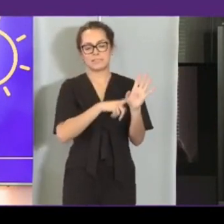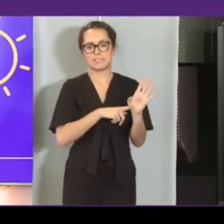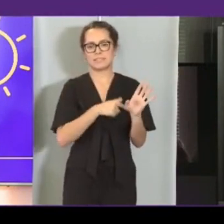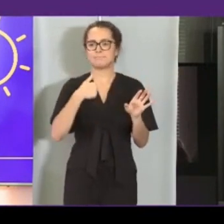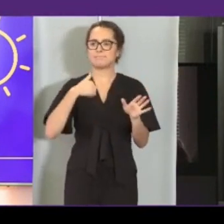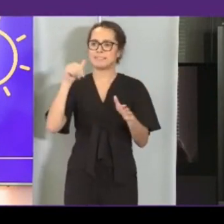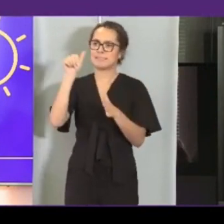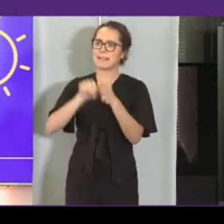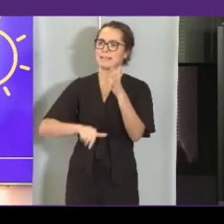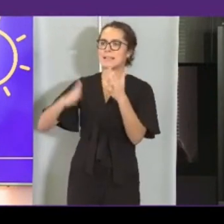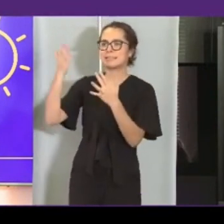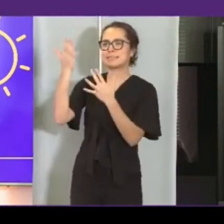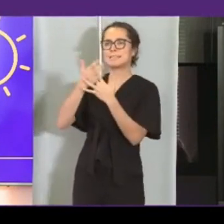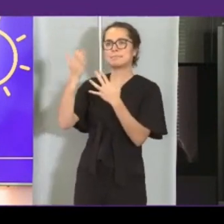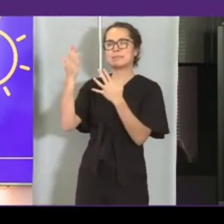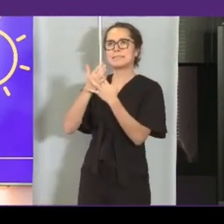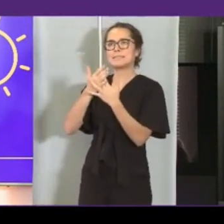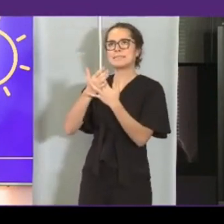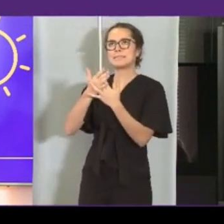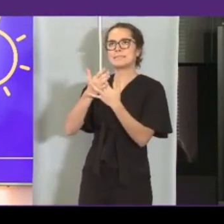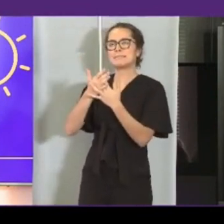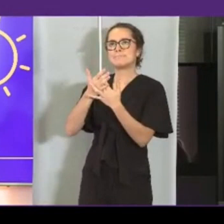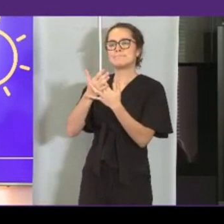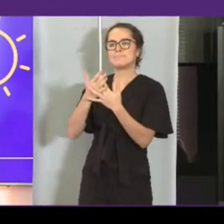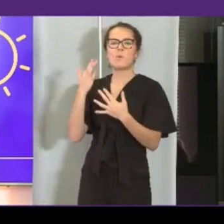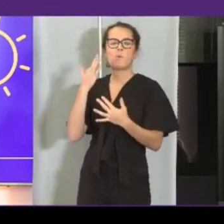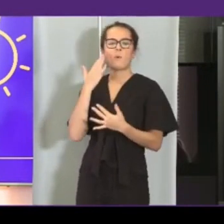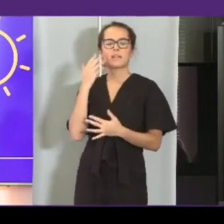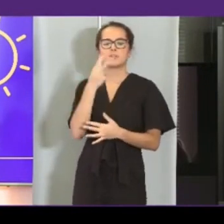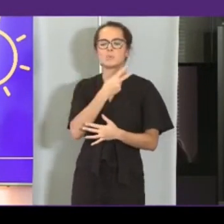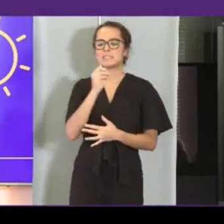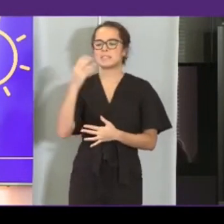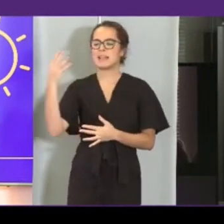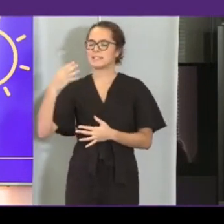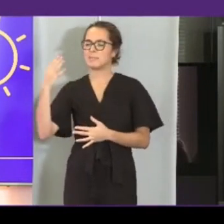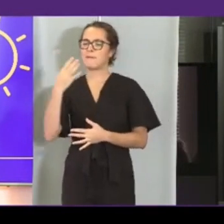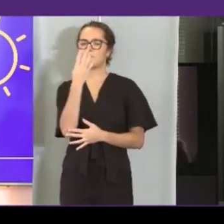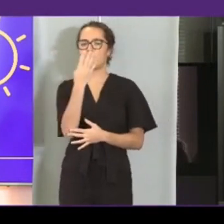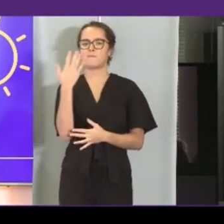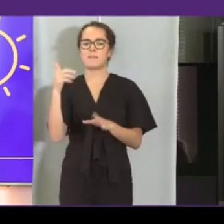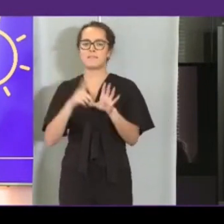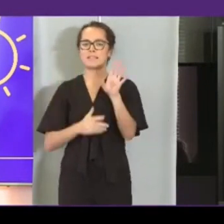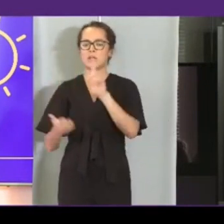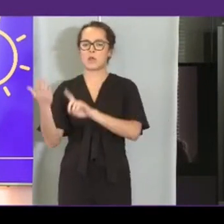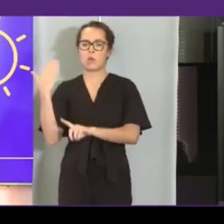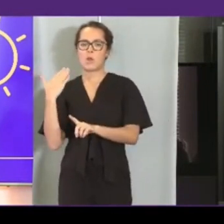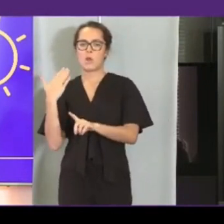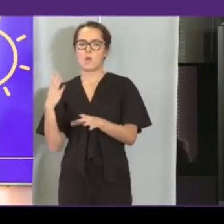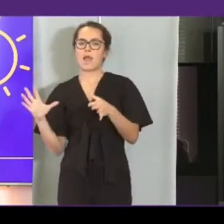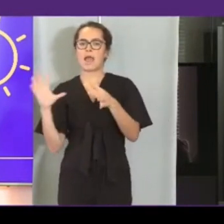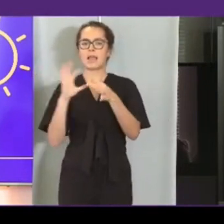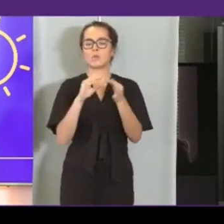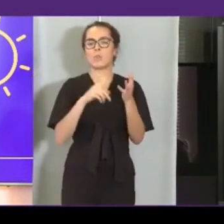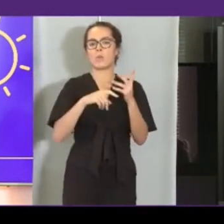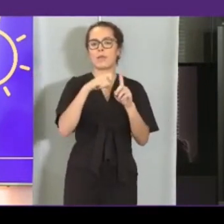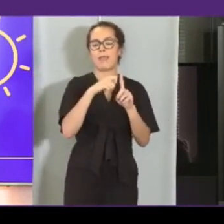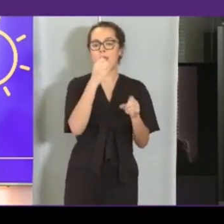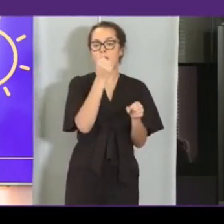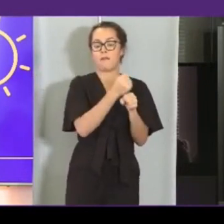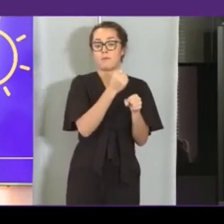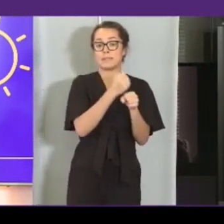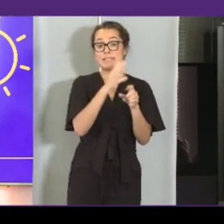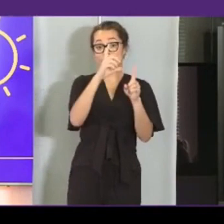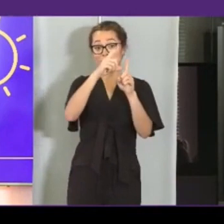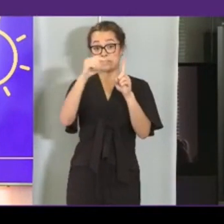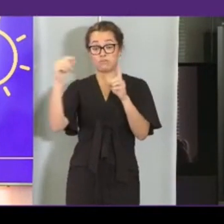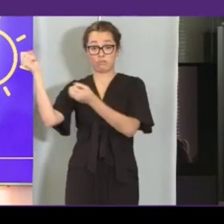or gig, in 2019, about 4 or 5 years ago. I joined the UK government's Government Digital Service, and I was